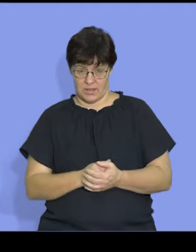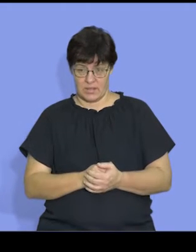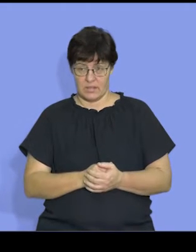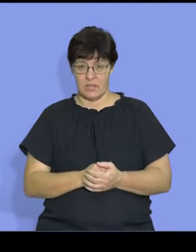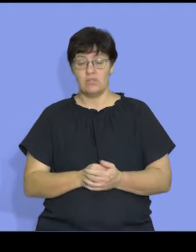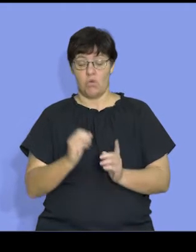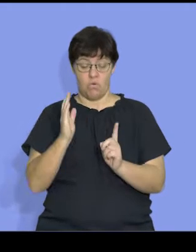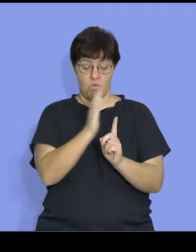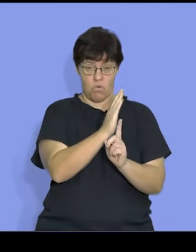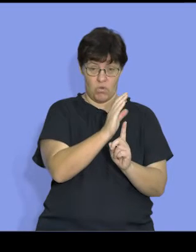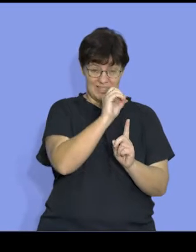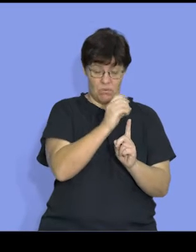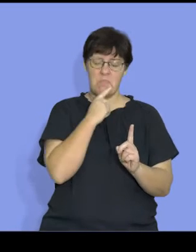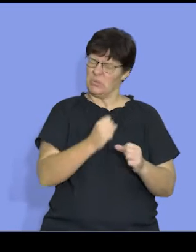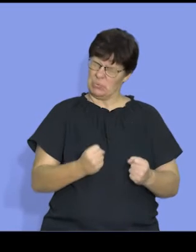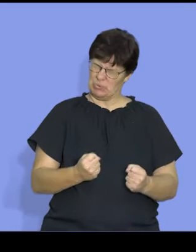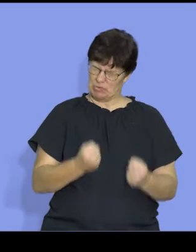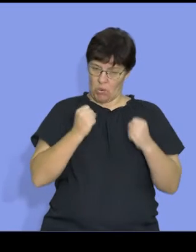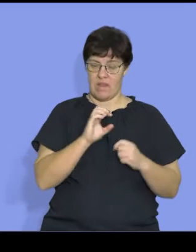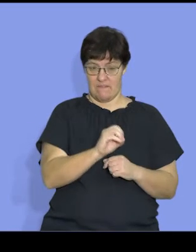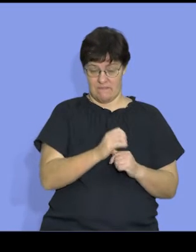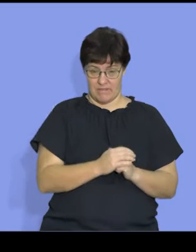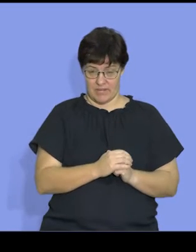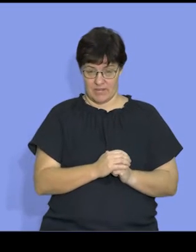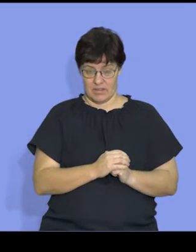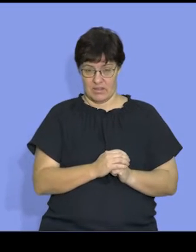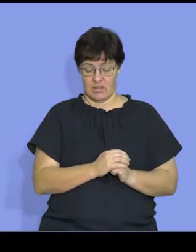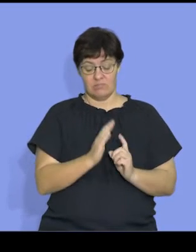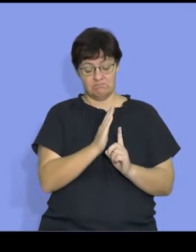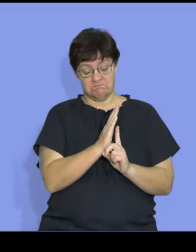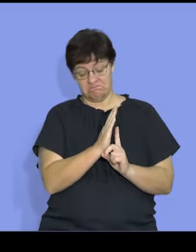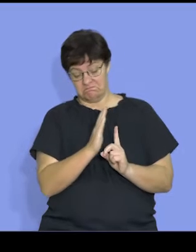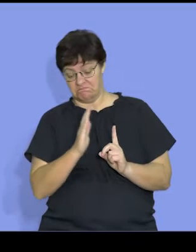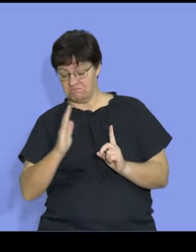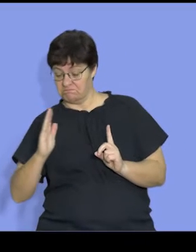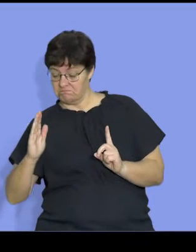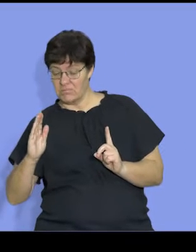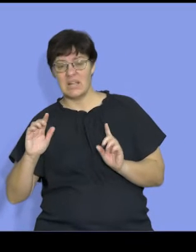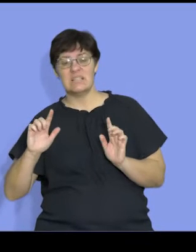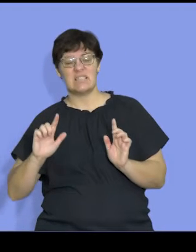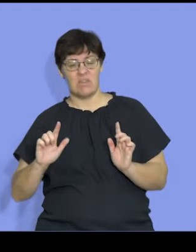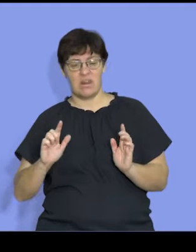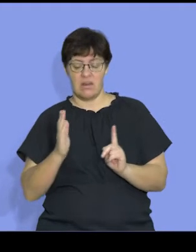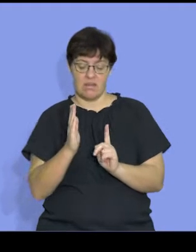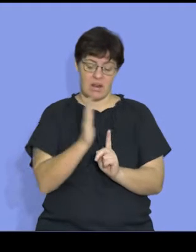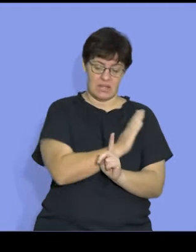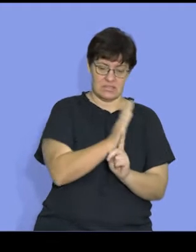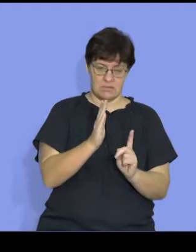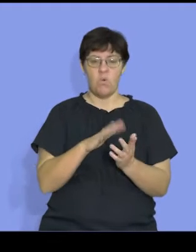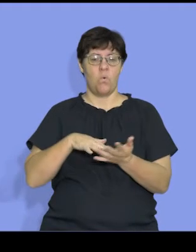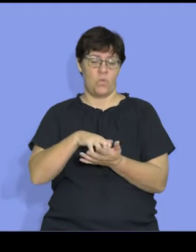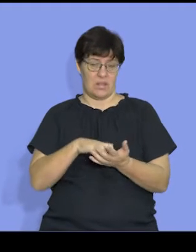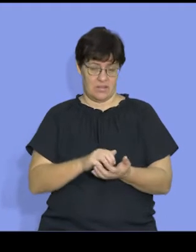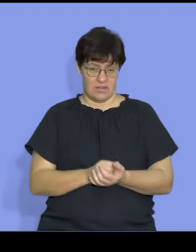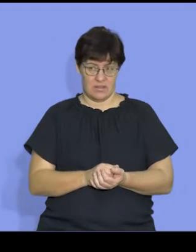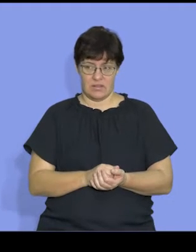to 0 is stronger, is that of a stronger acid, while that is closer to 7 but less than 7 is a weaker acid. And